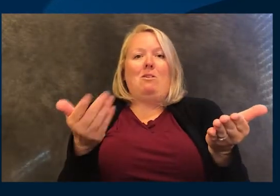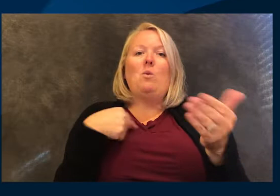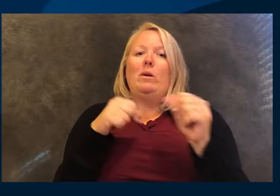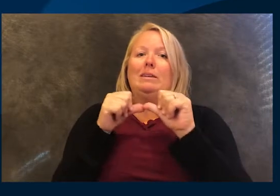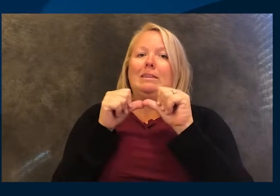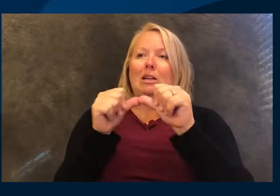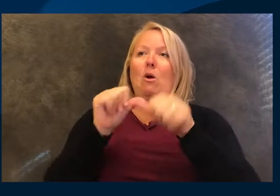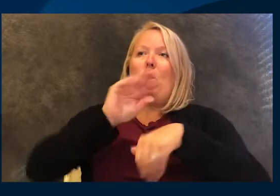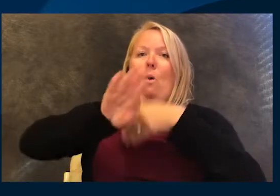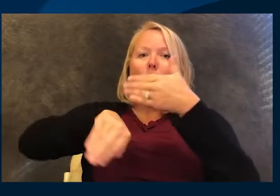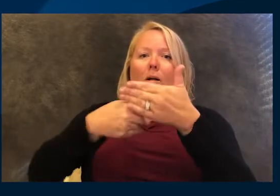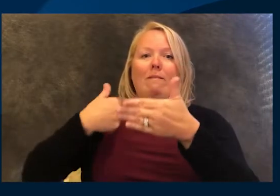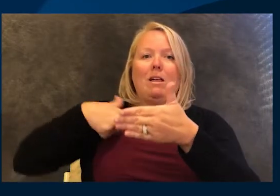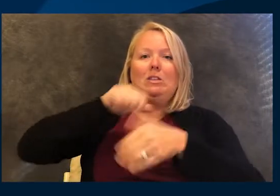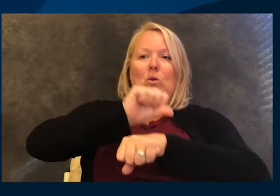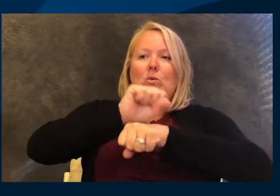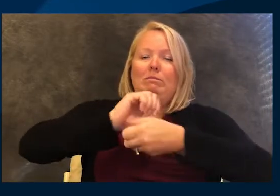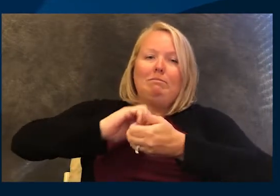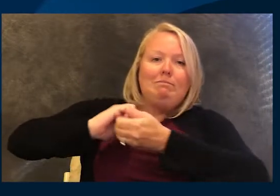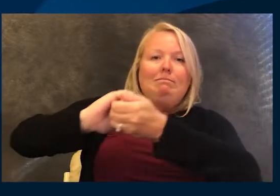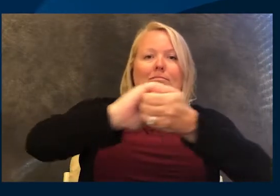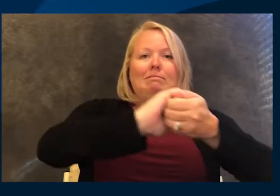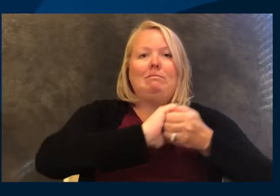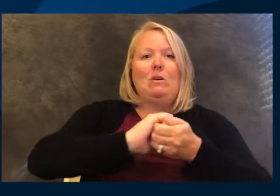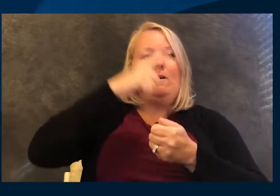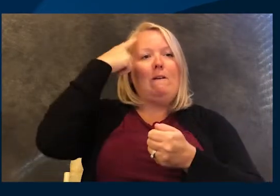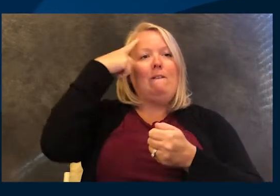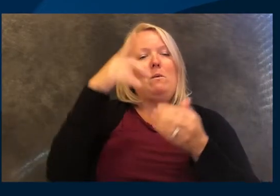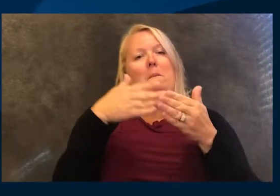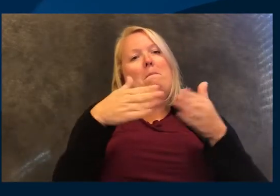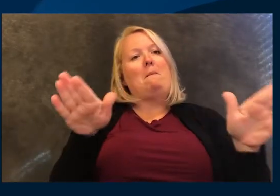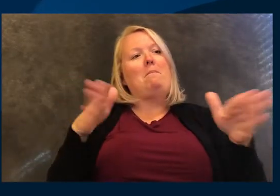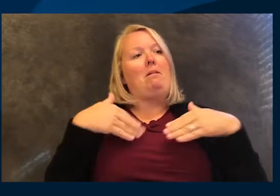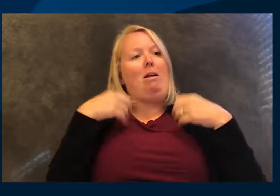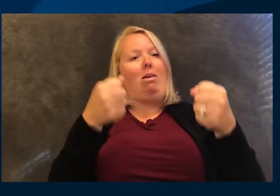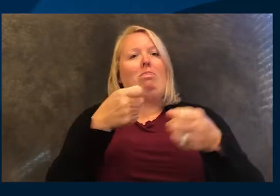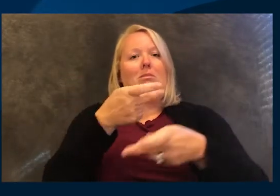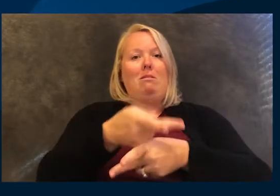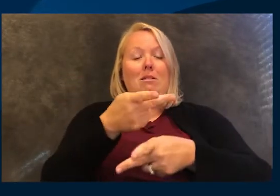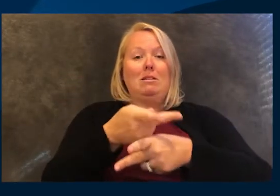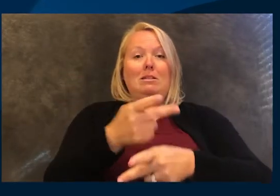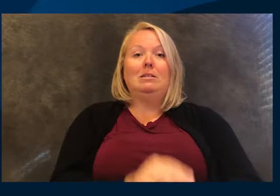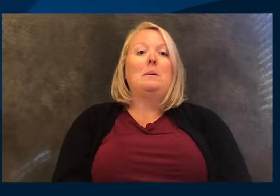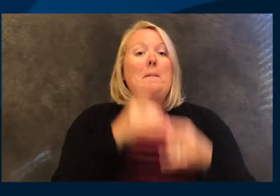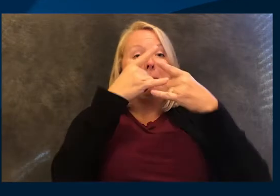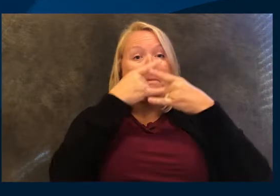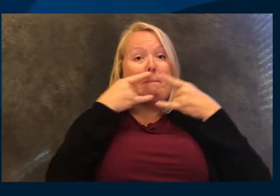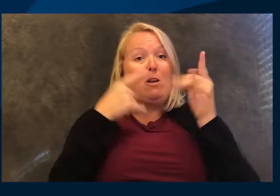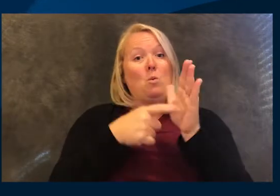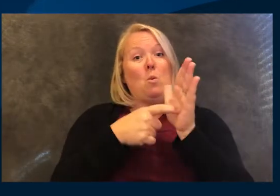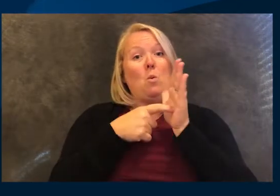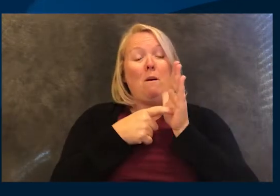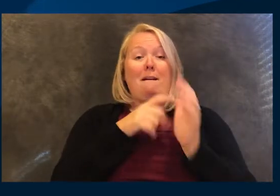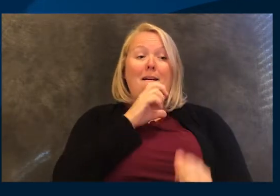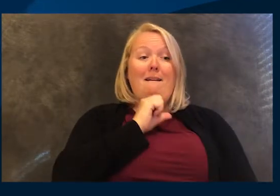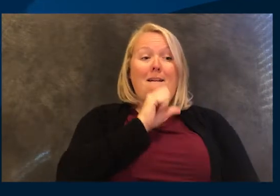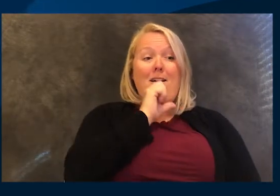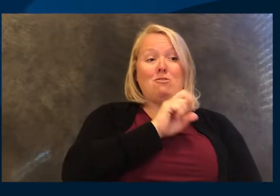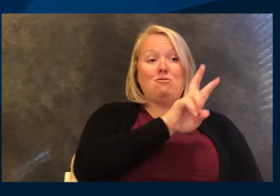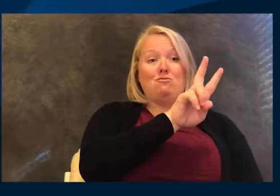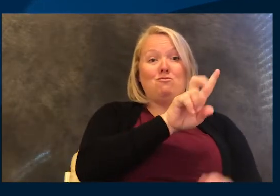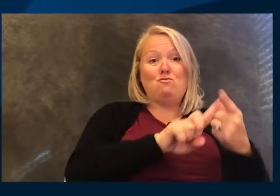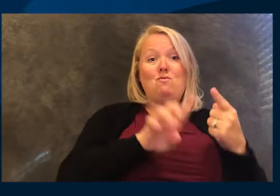all-in approach on all public health precautions. The mask requirement has now been extended to children ages 2 to 4 as of